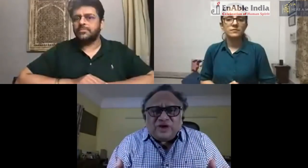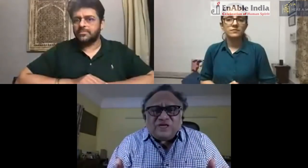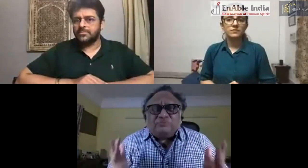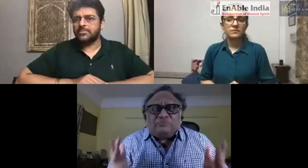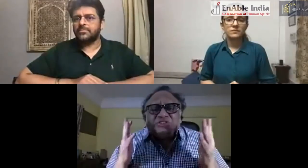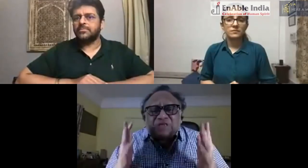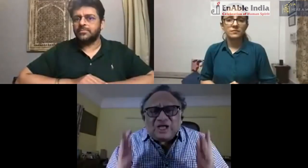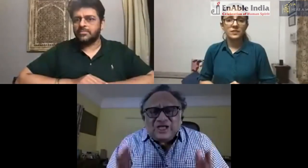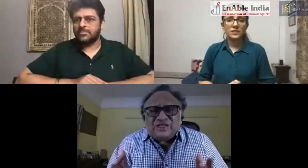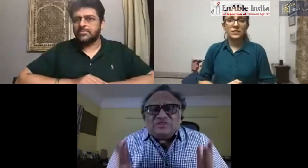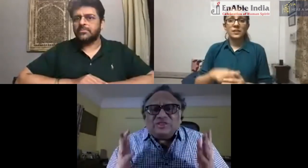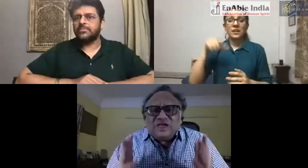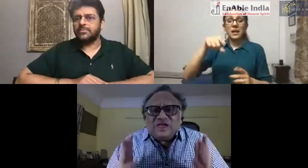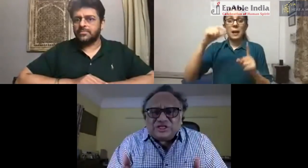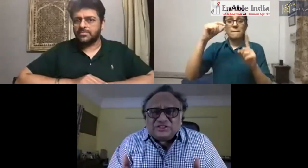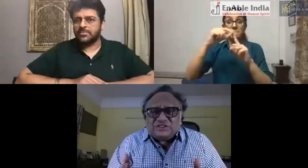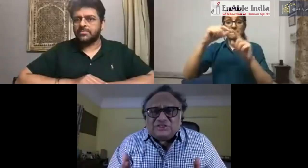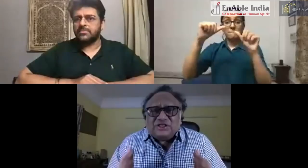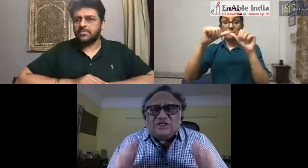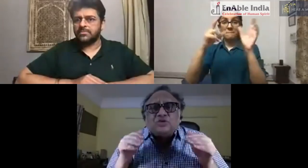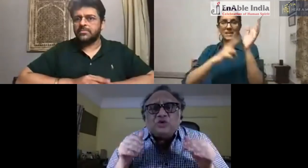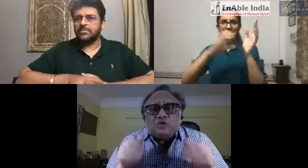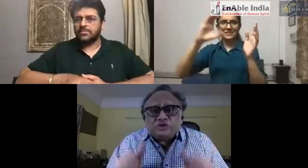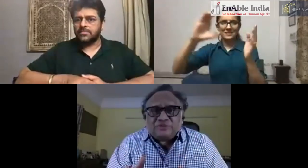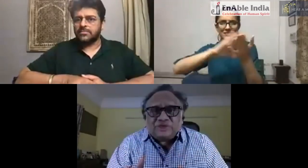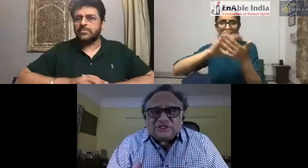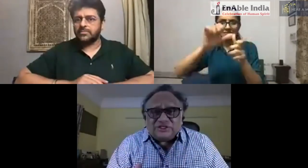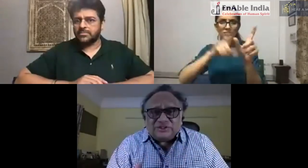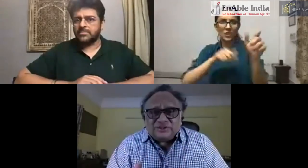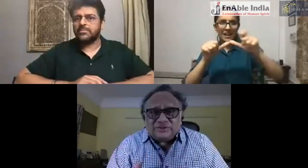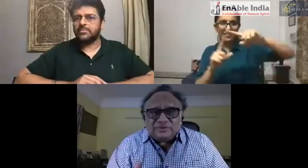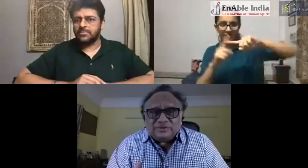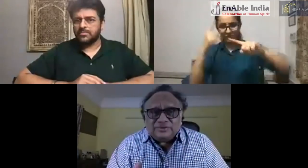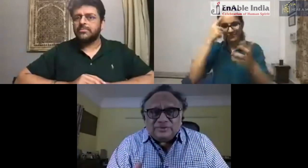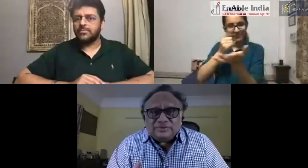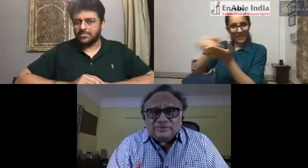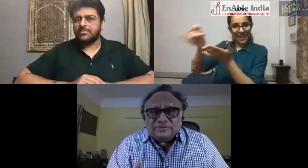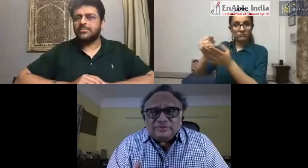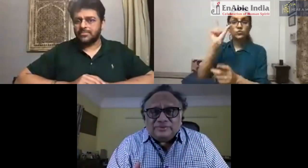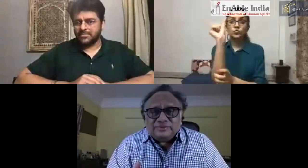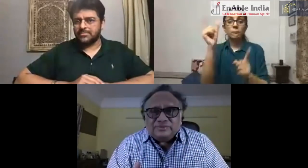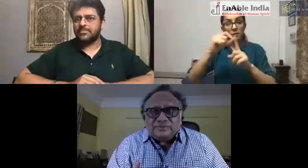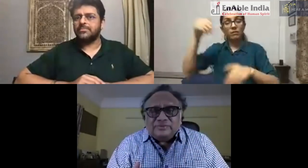There was panchayat elections in Uttar Pradesh.